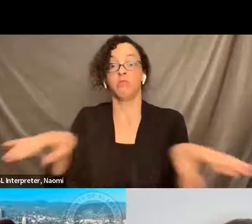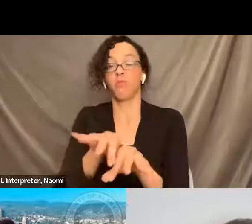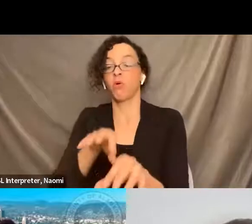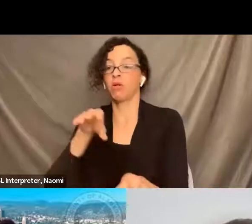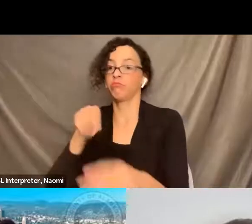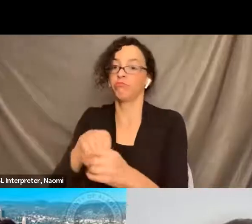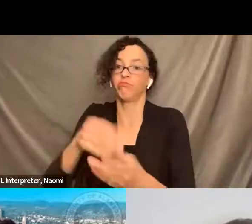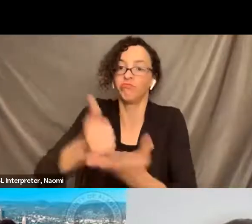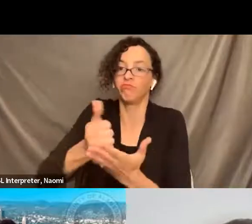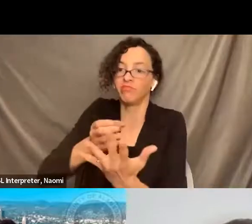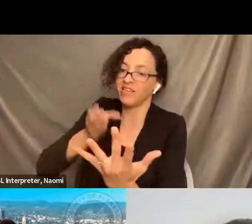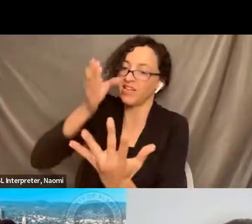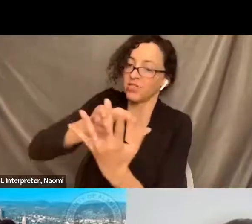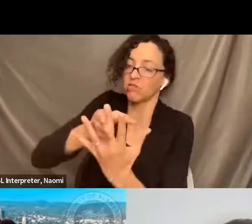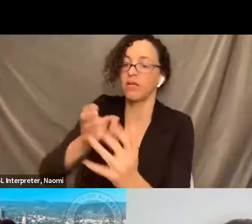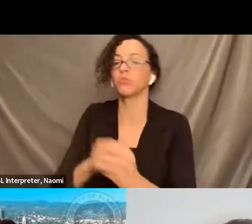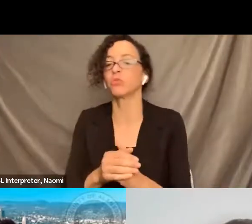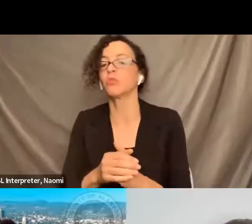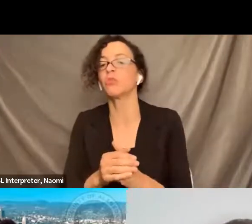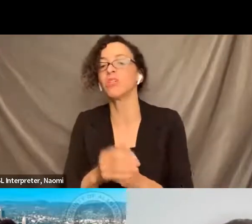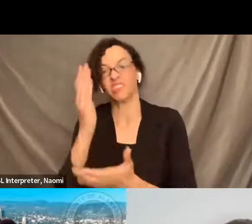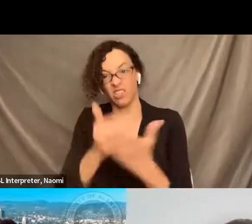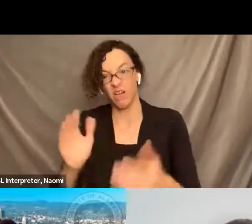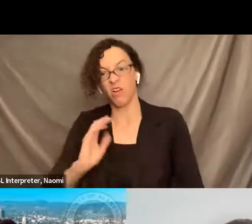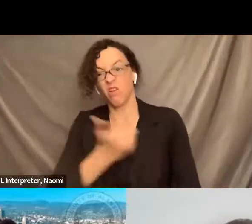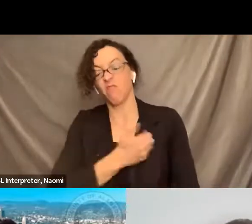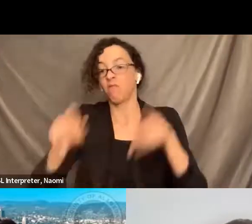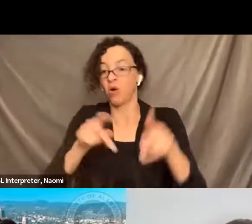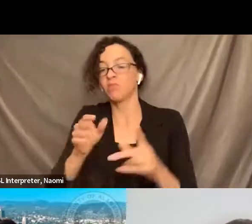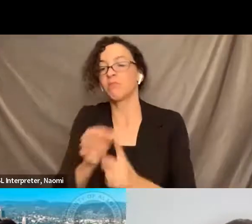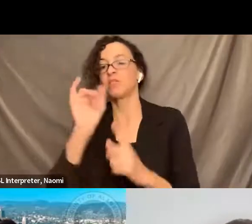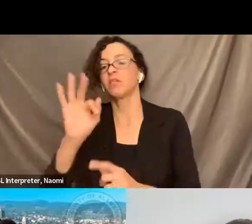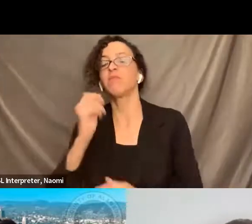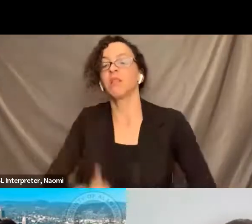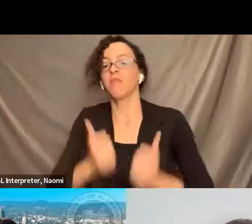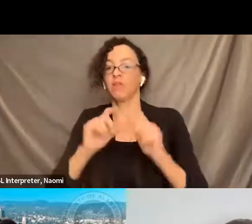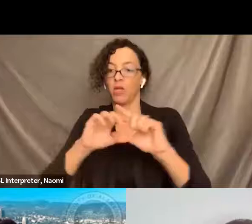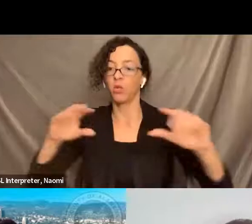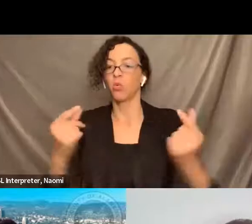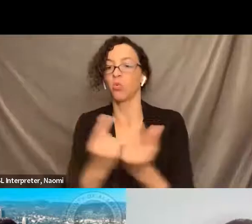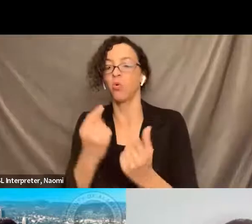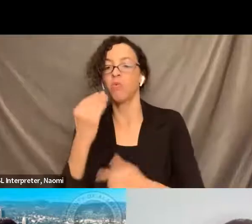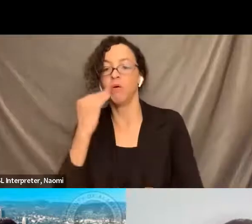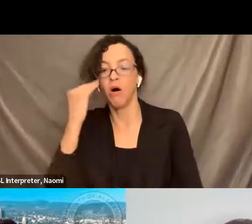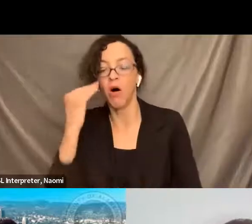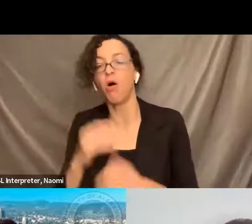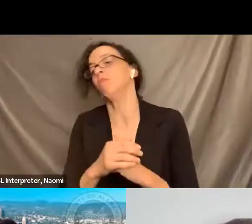folks, especially if they're living in congregate housing situations, and maybe a board and care or something like that, the person may have just walked